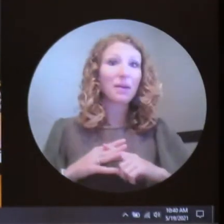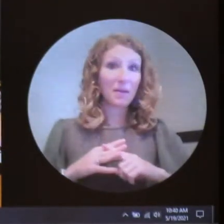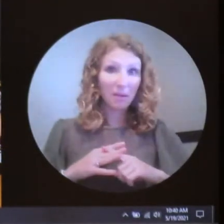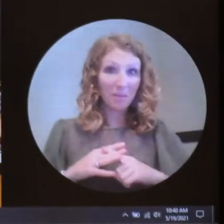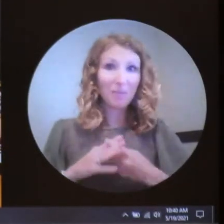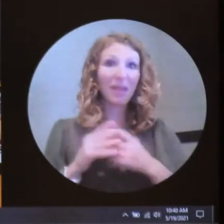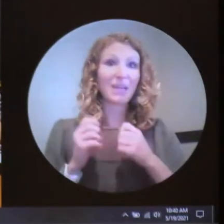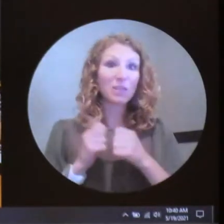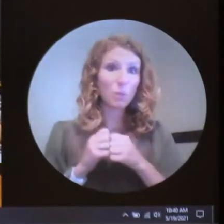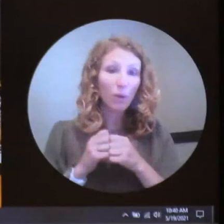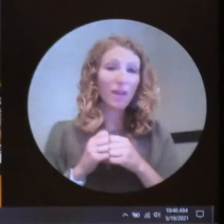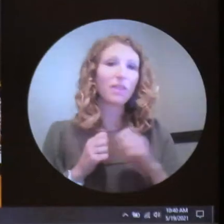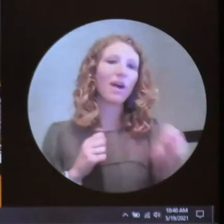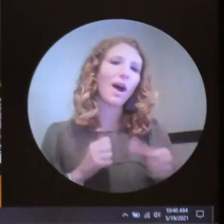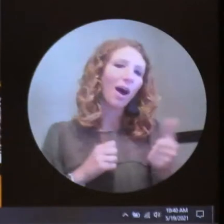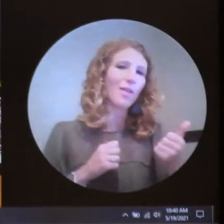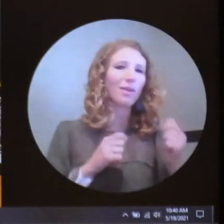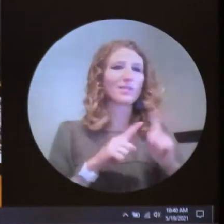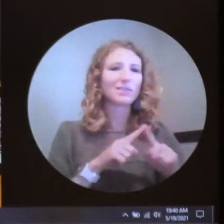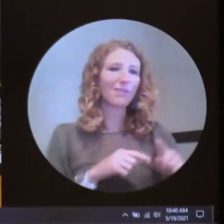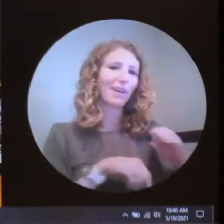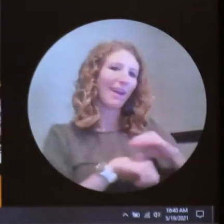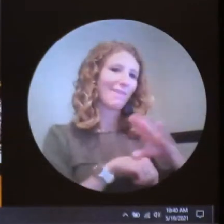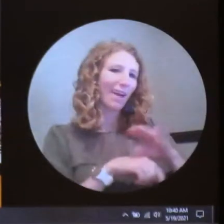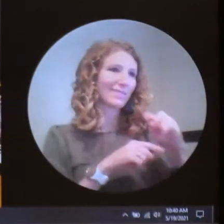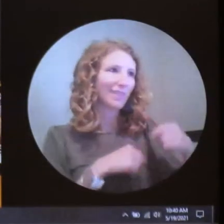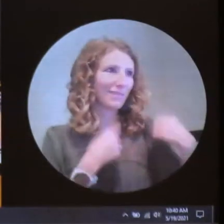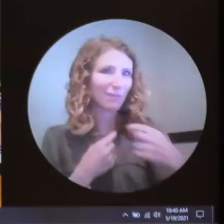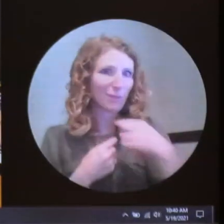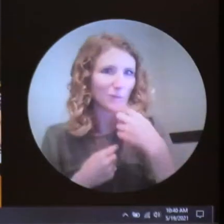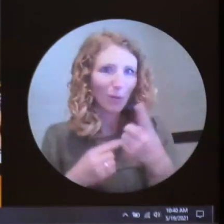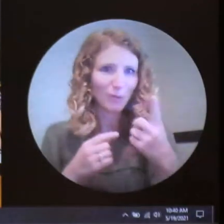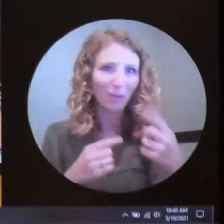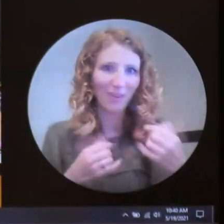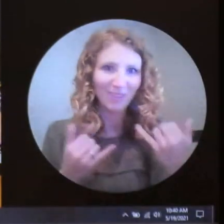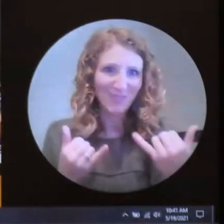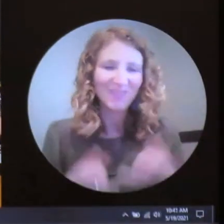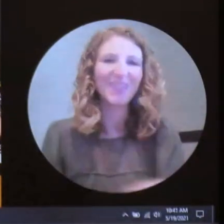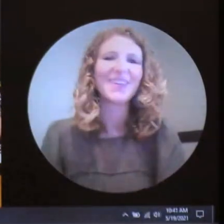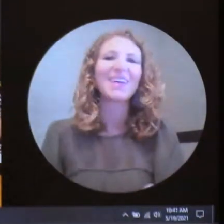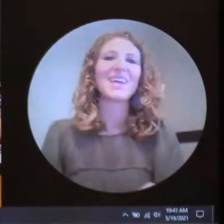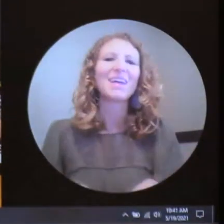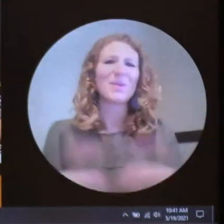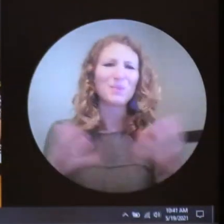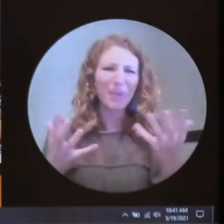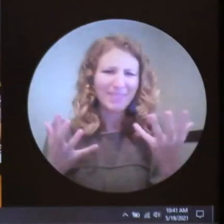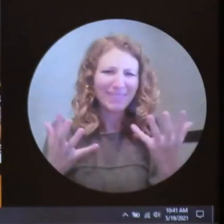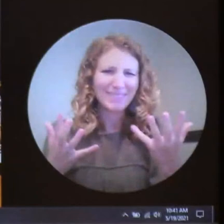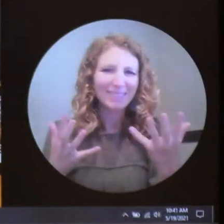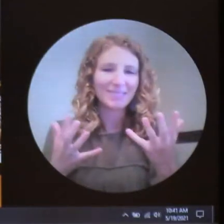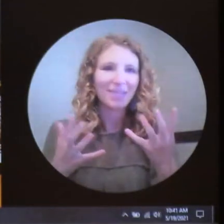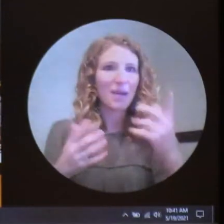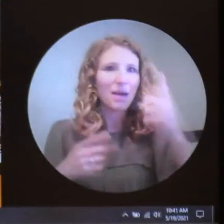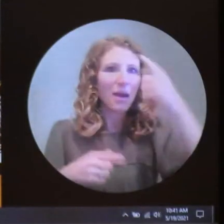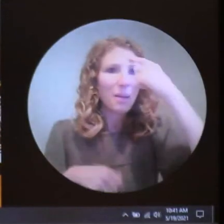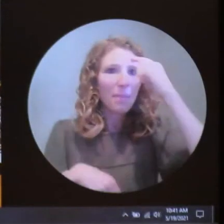what every other piece of advice starts with that I have given you today, and that is your mindset. It